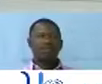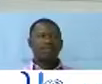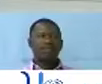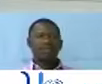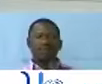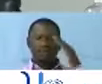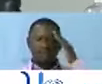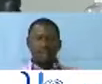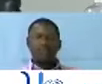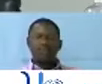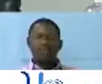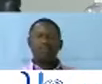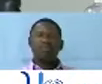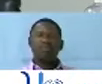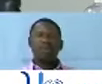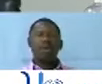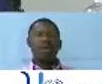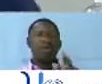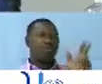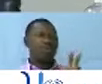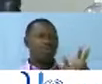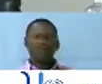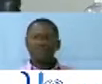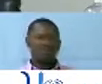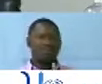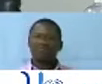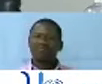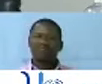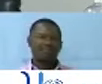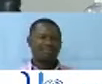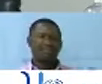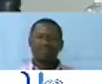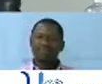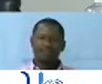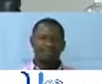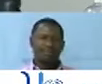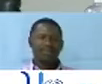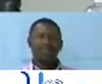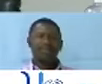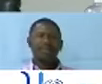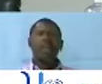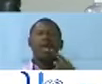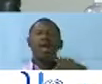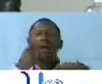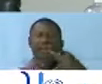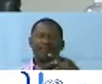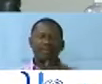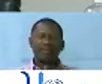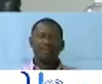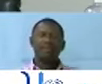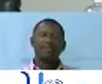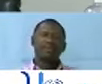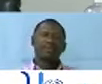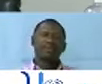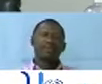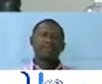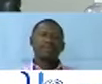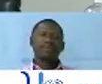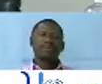my Wolof is not that great. Me neither. But. So, after the incident,